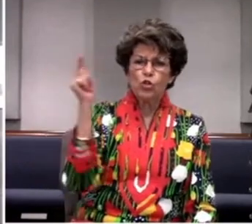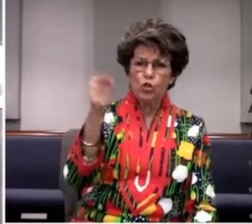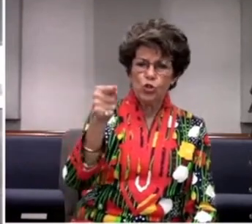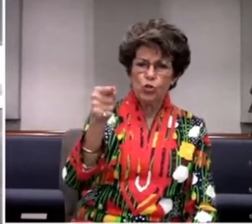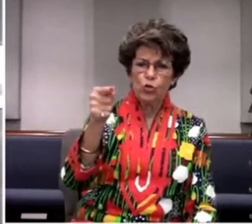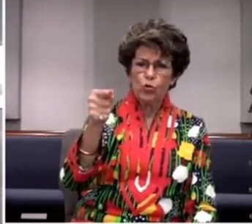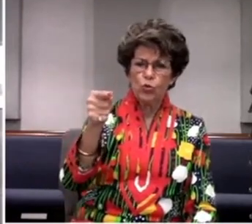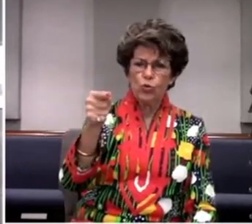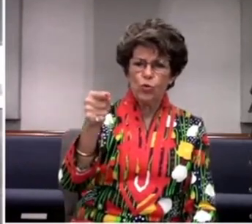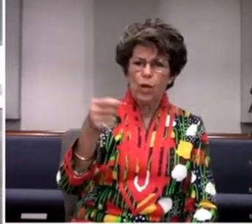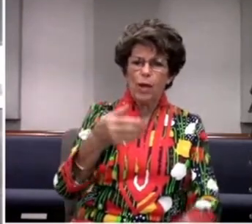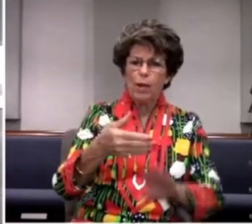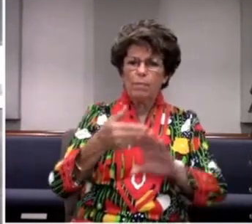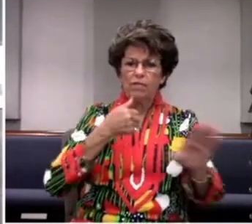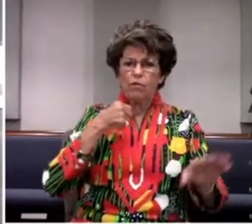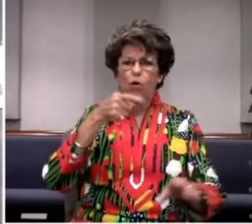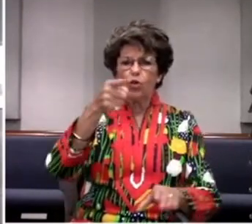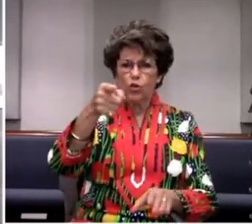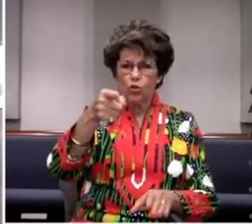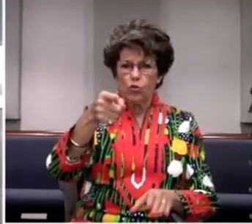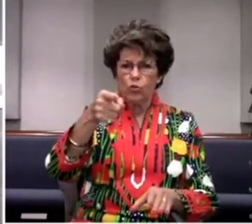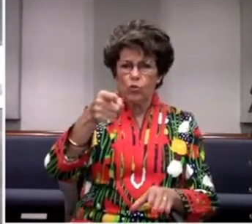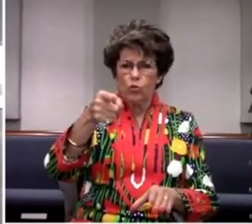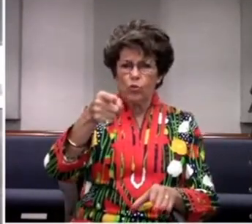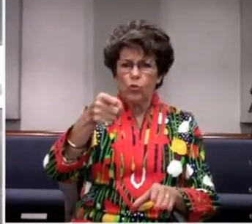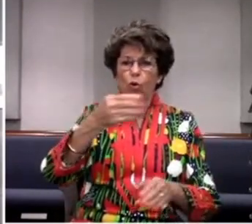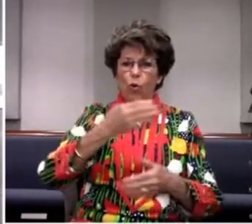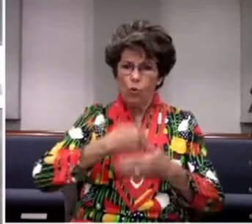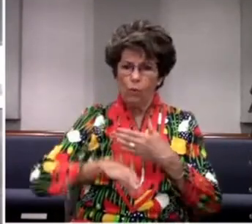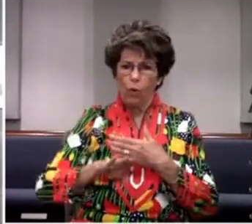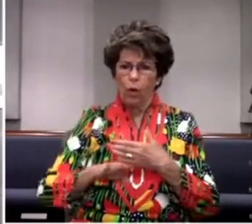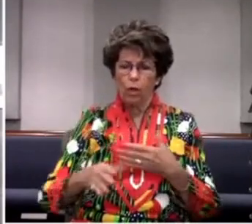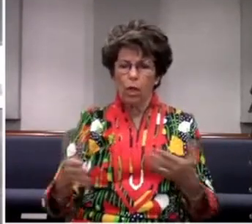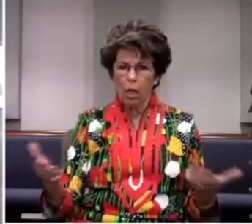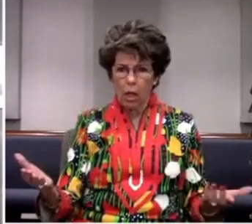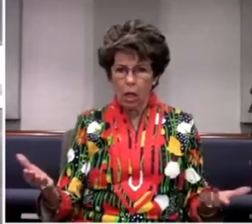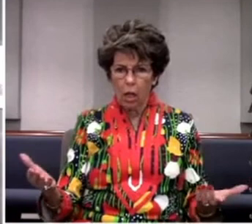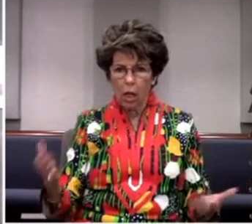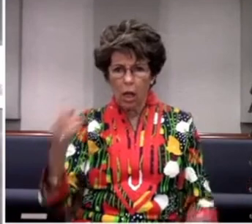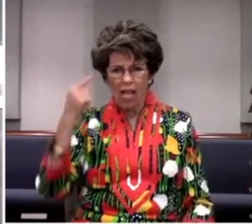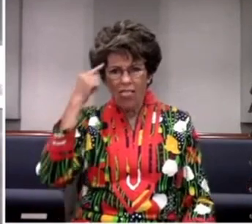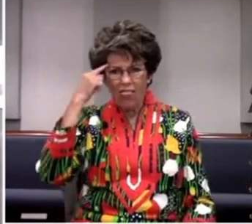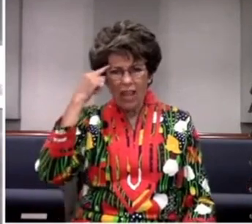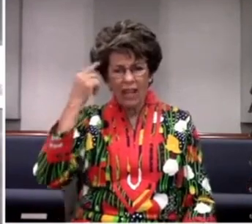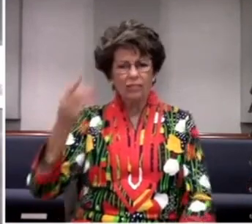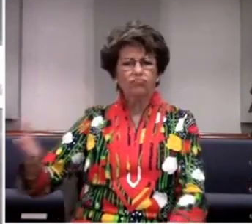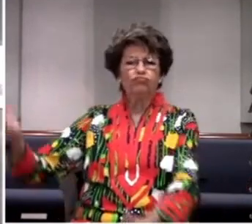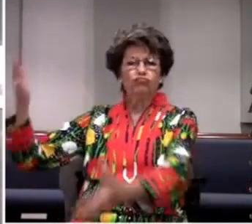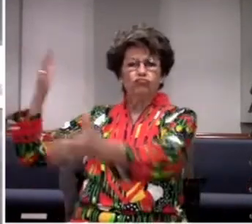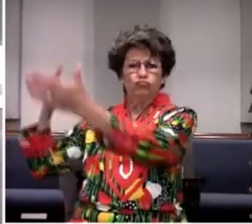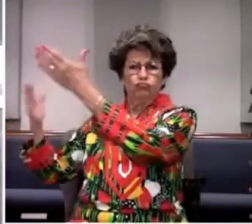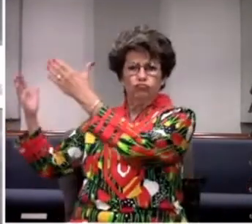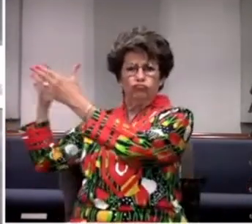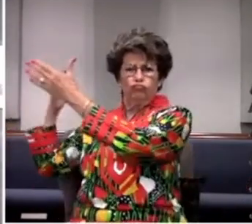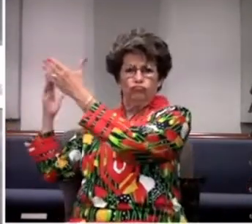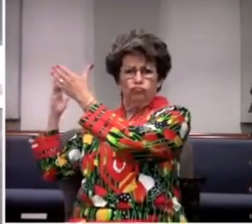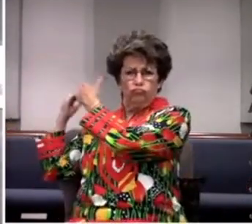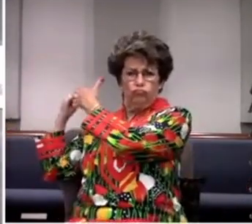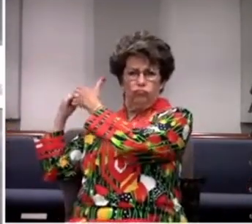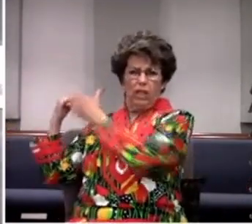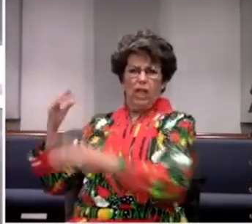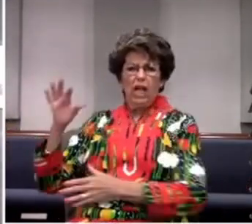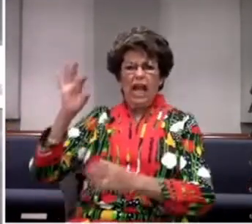not existing. Go back to when you were born. Go back 9 months prior to